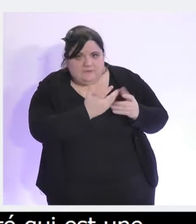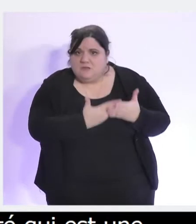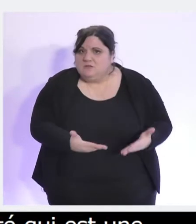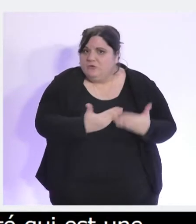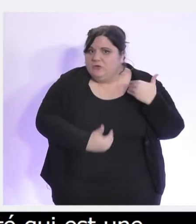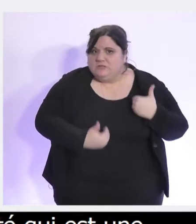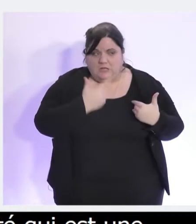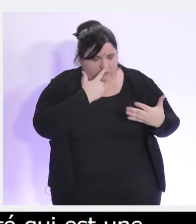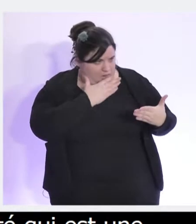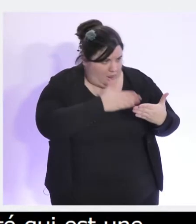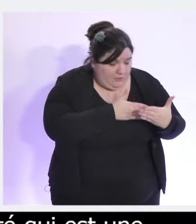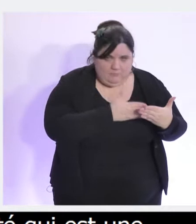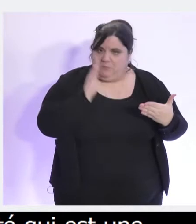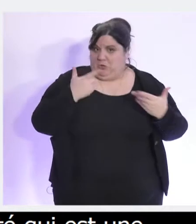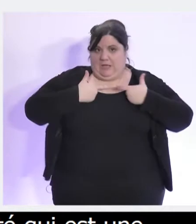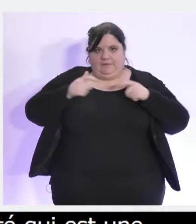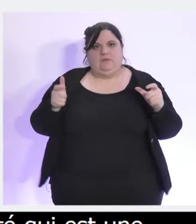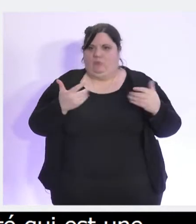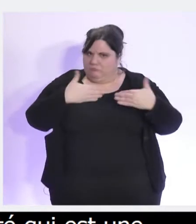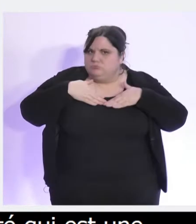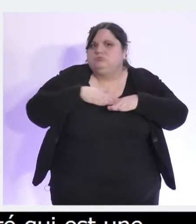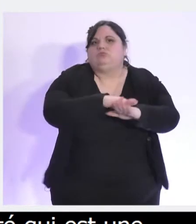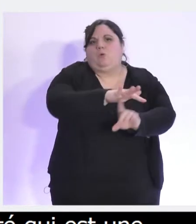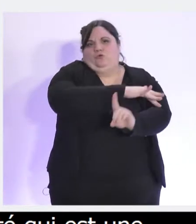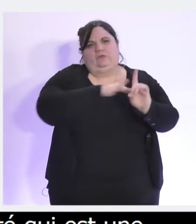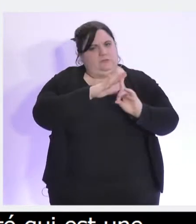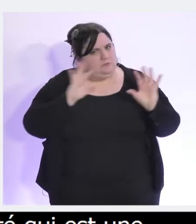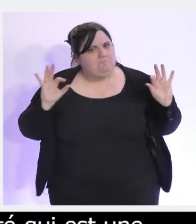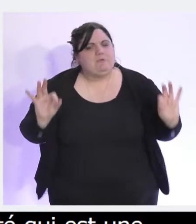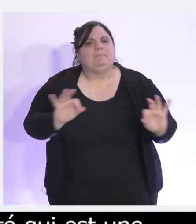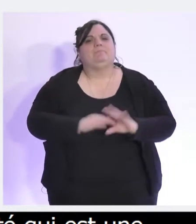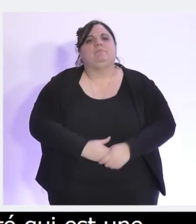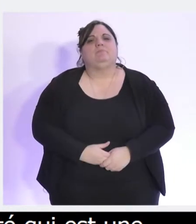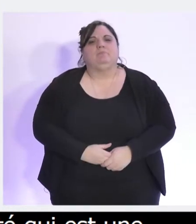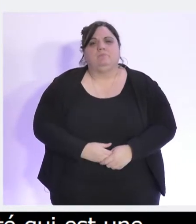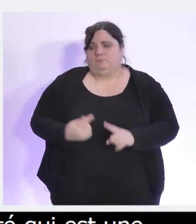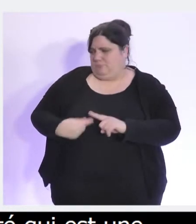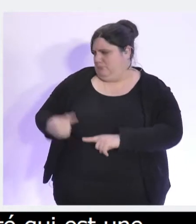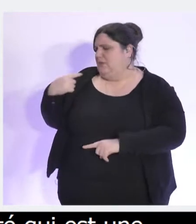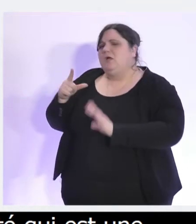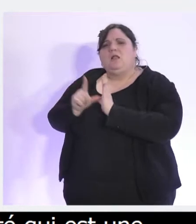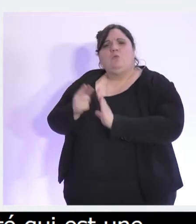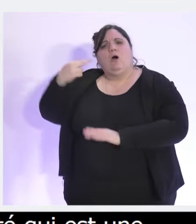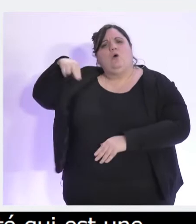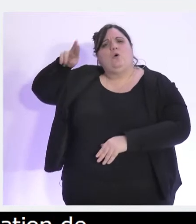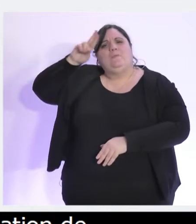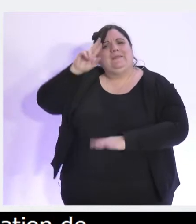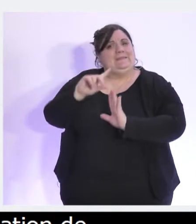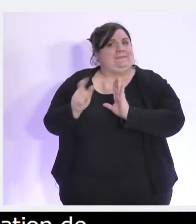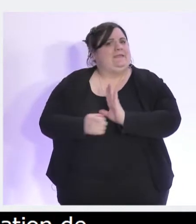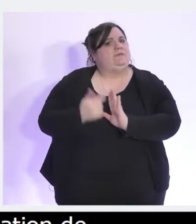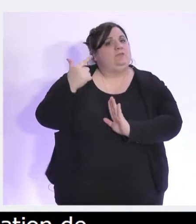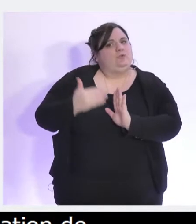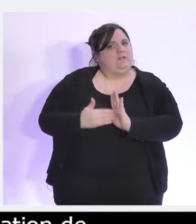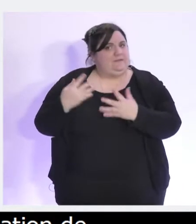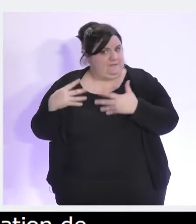Act, adopted in 2019, has been a milestone in this area. We will continue to support member states